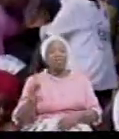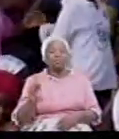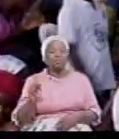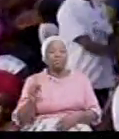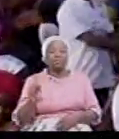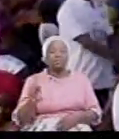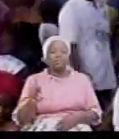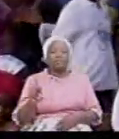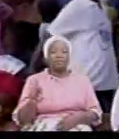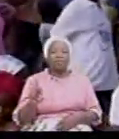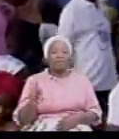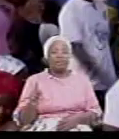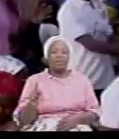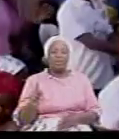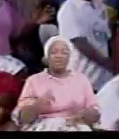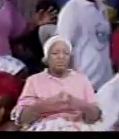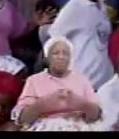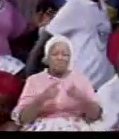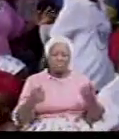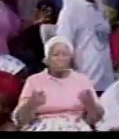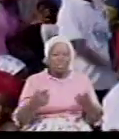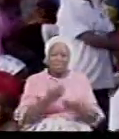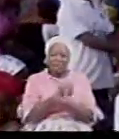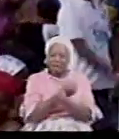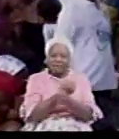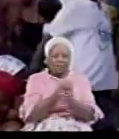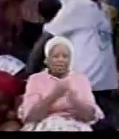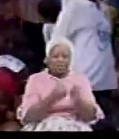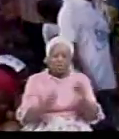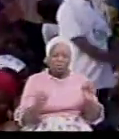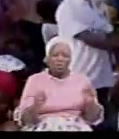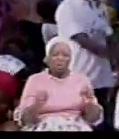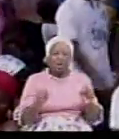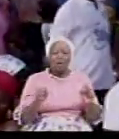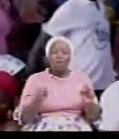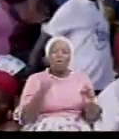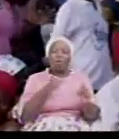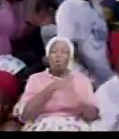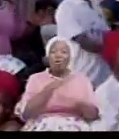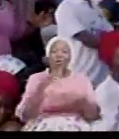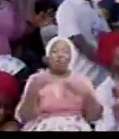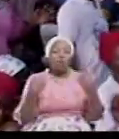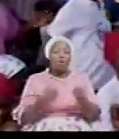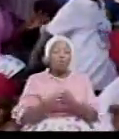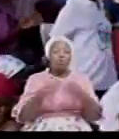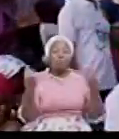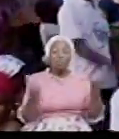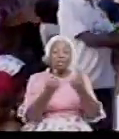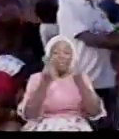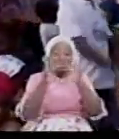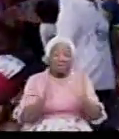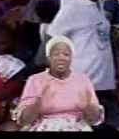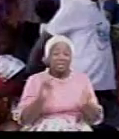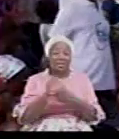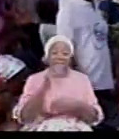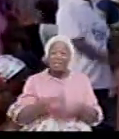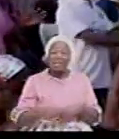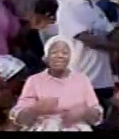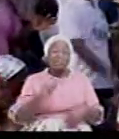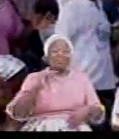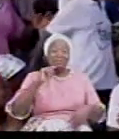Unprecedented conversions. Men and women will turn to the Lord. I say men and women will turn to the